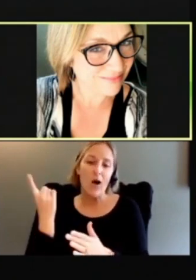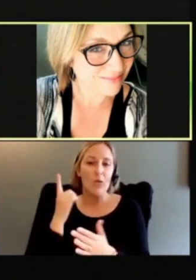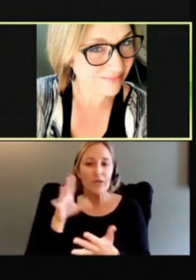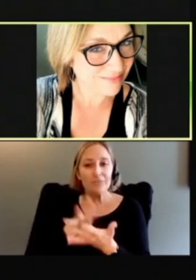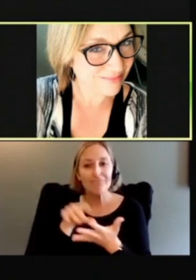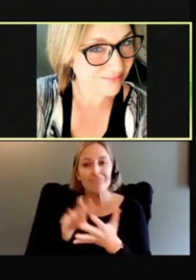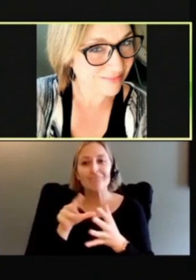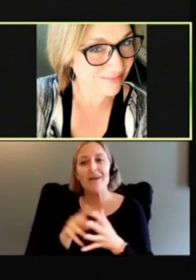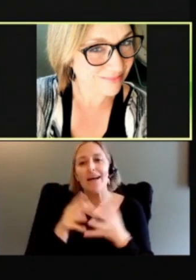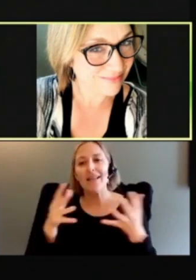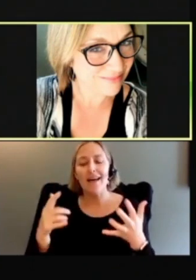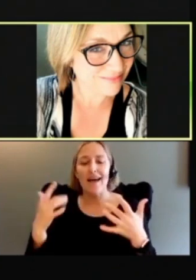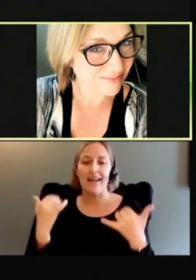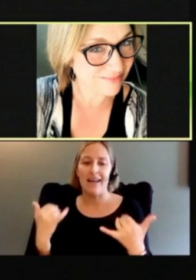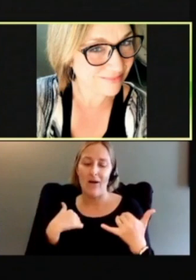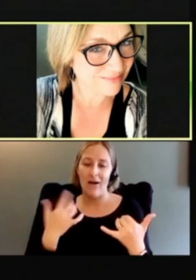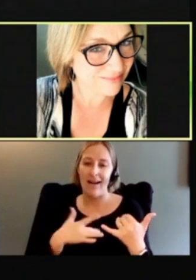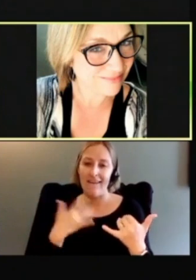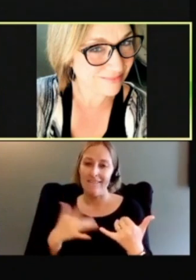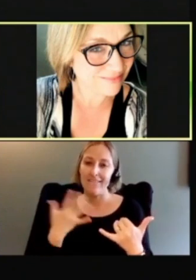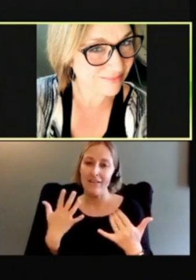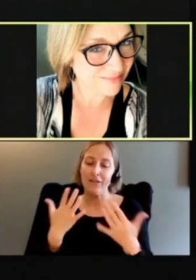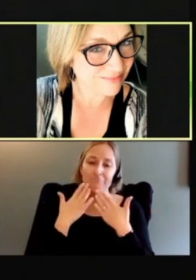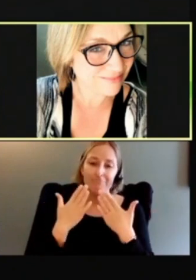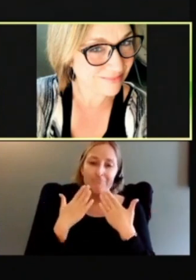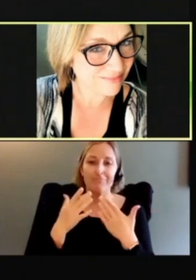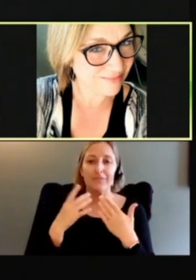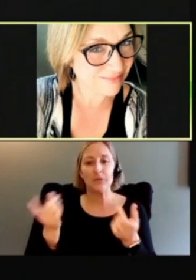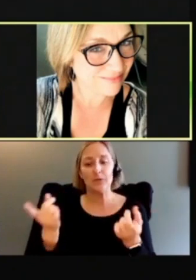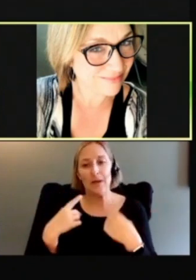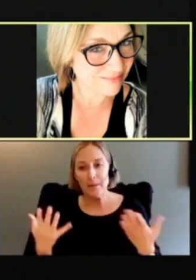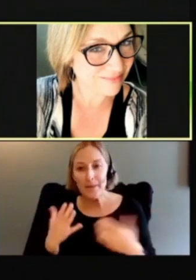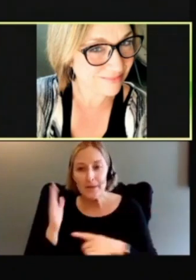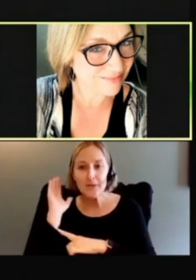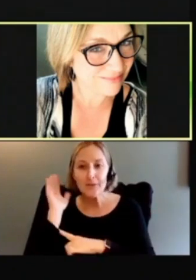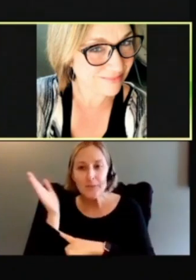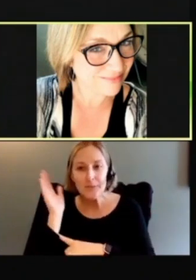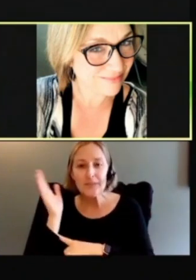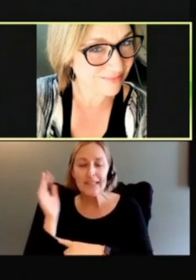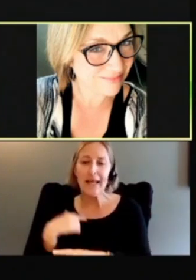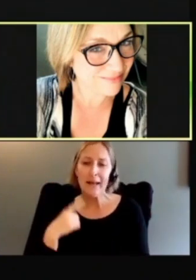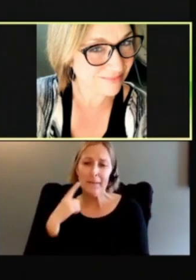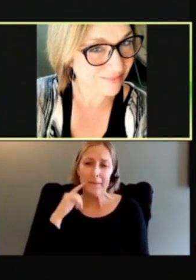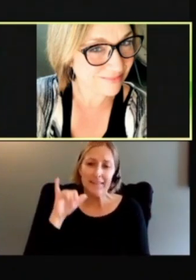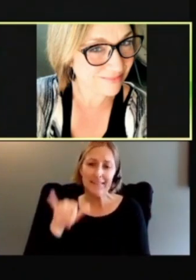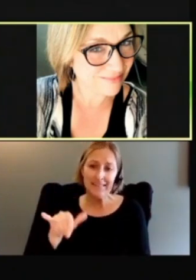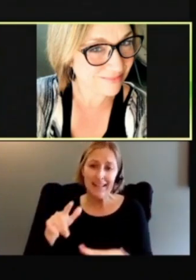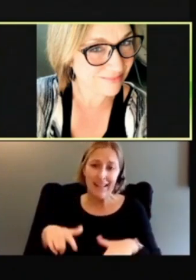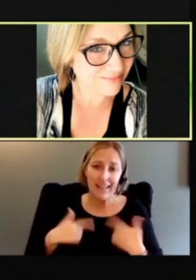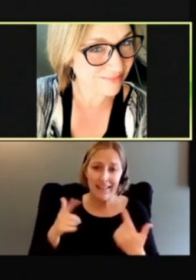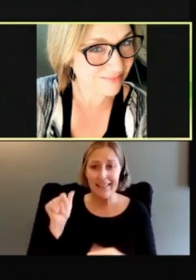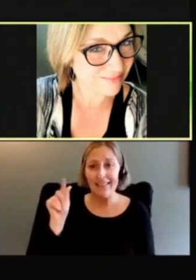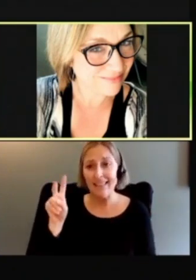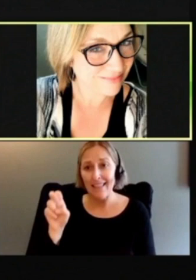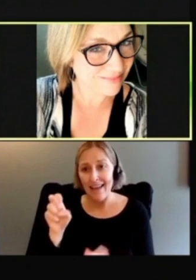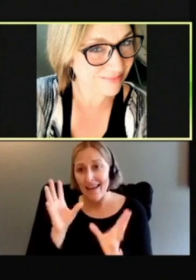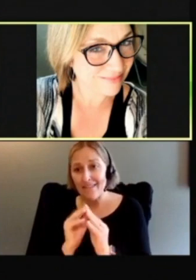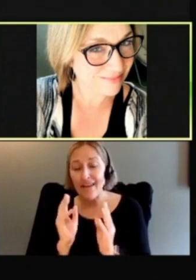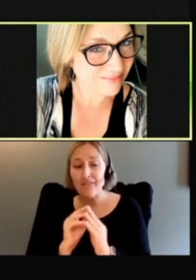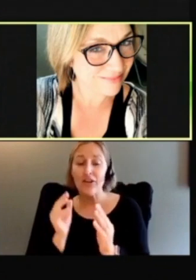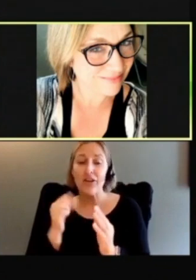I'm extremely grateful to be here presenting. And just a reminder, this is your time. I'm